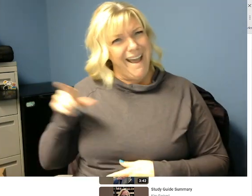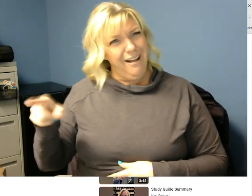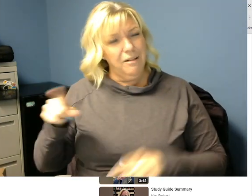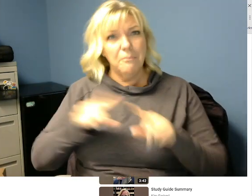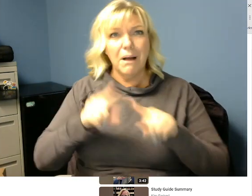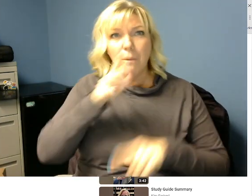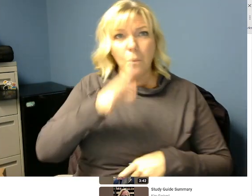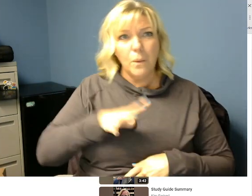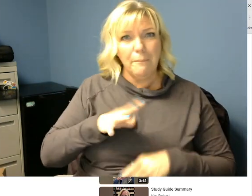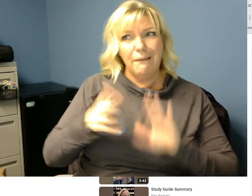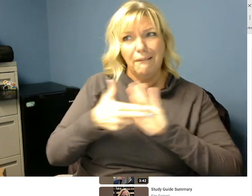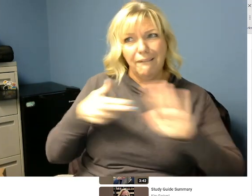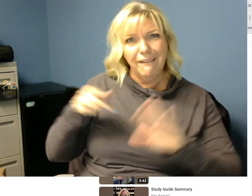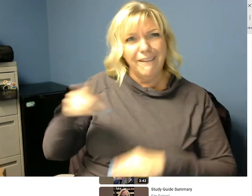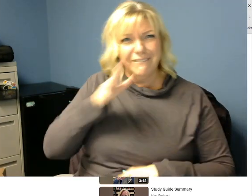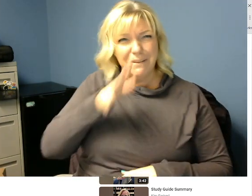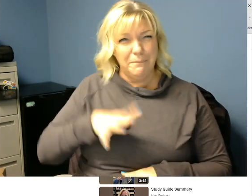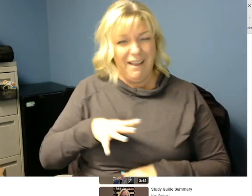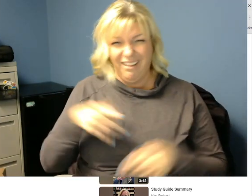and saying Hall is female.